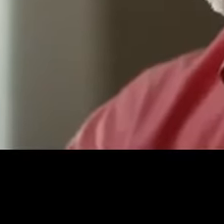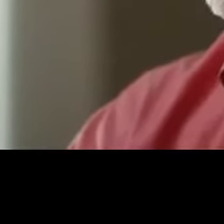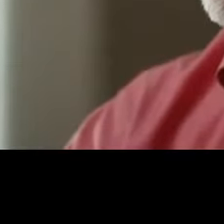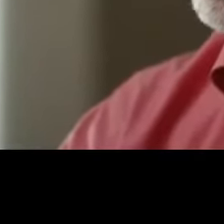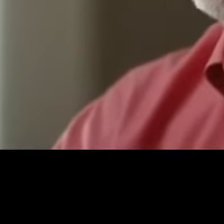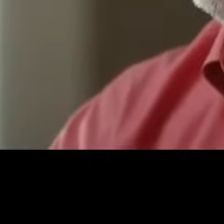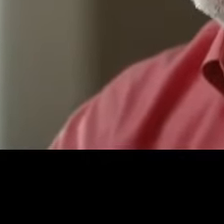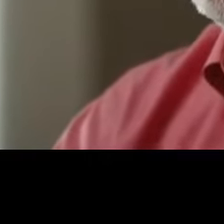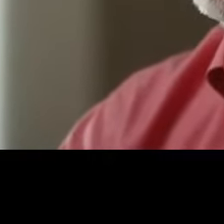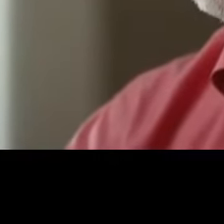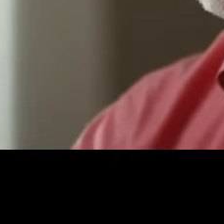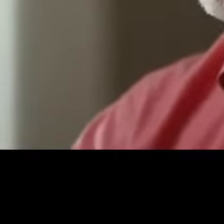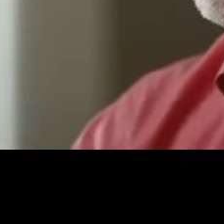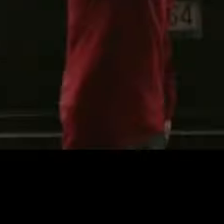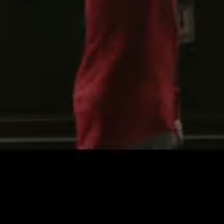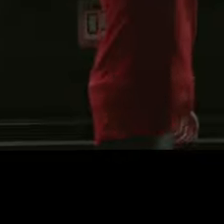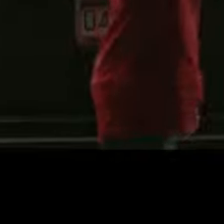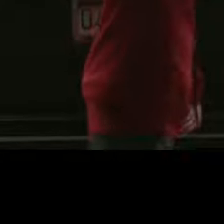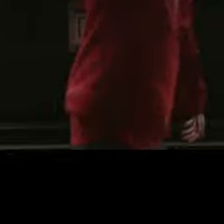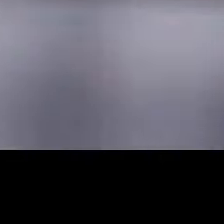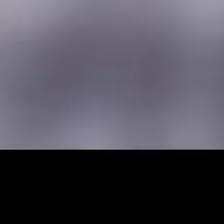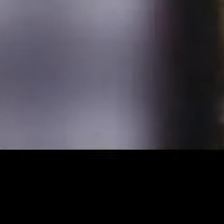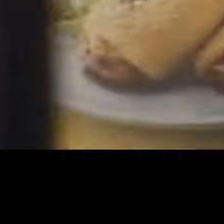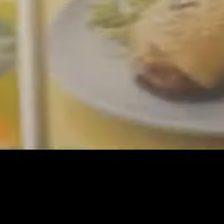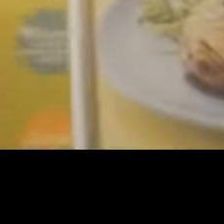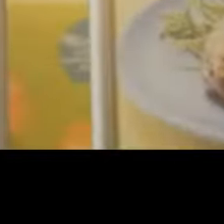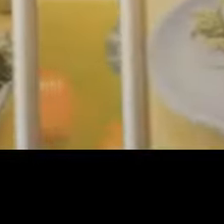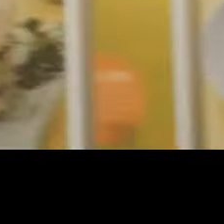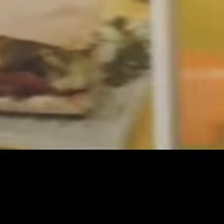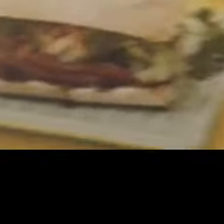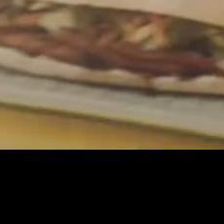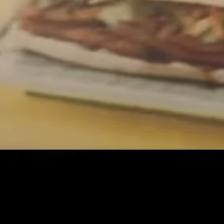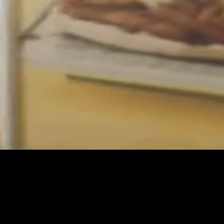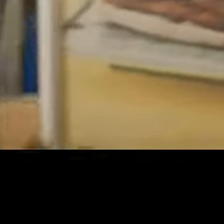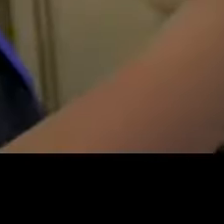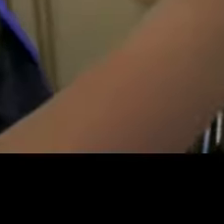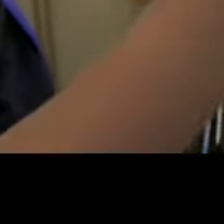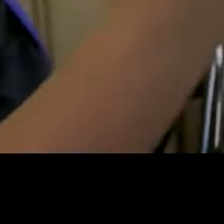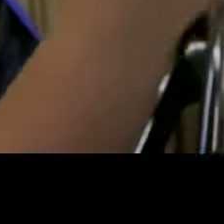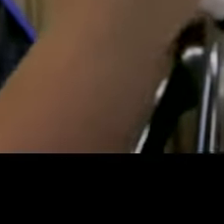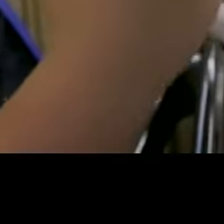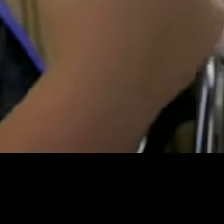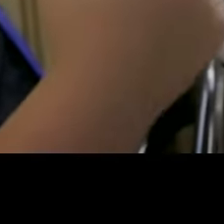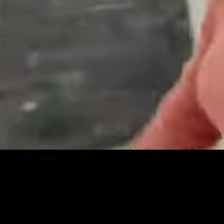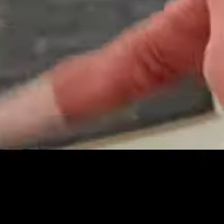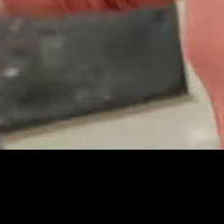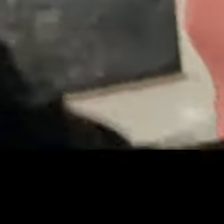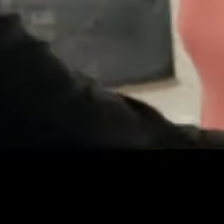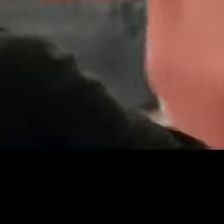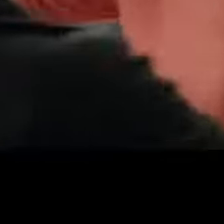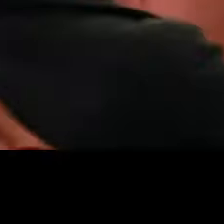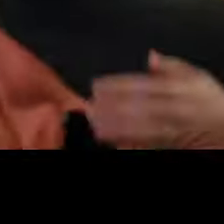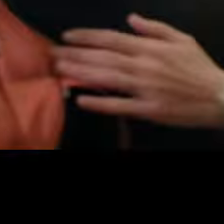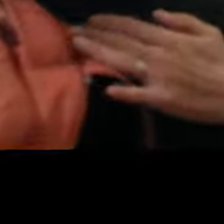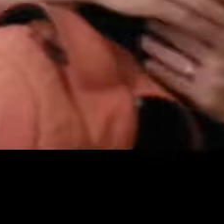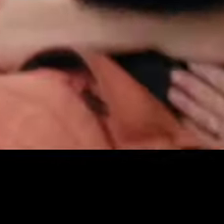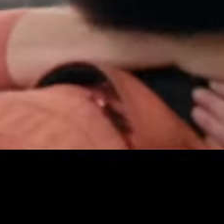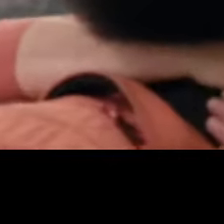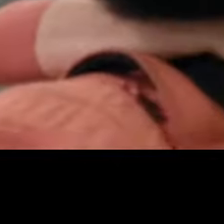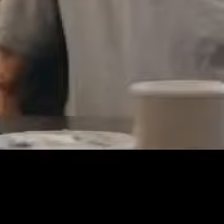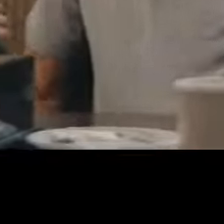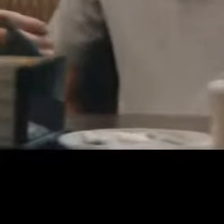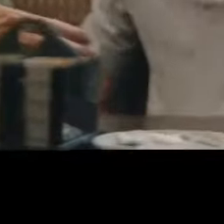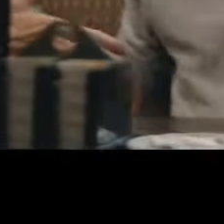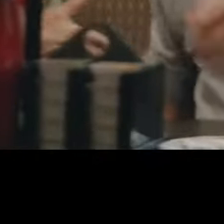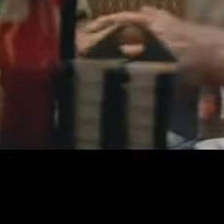are created for us. Hey, dog. Hey, Elise, how are you? You think about the major events in our lives,